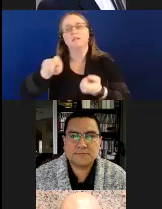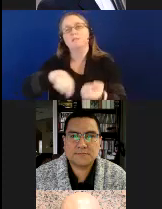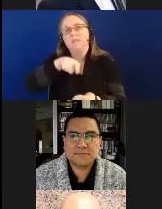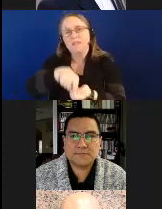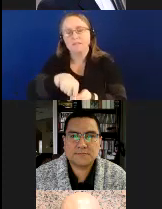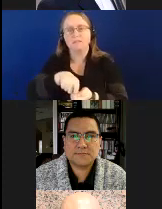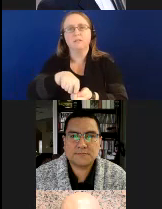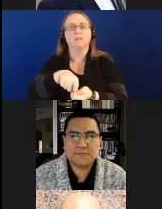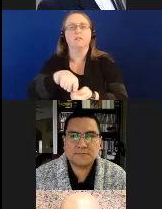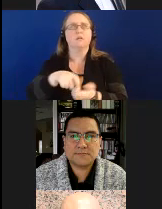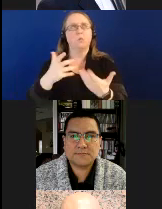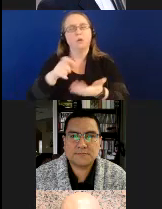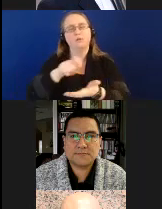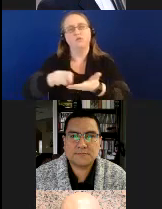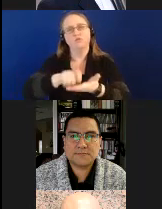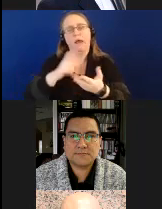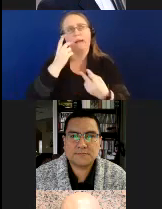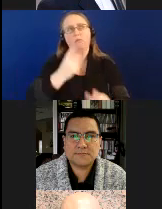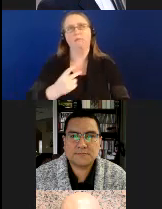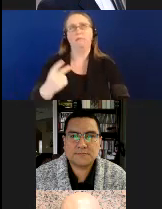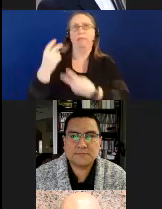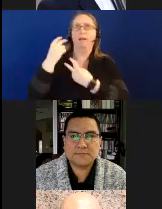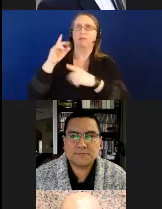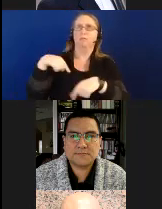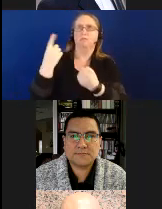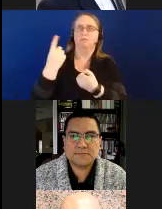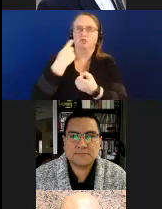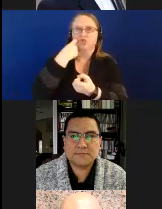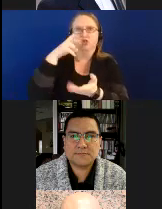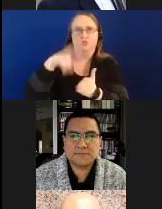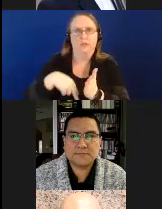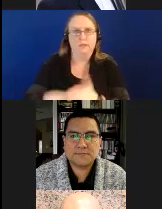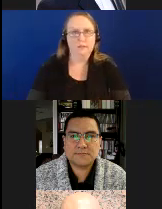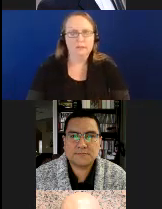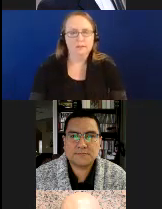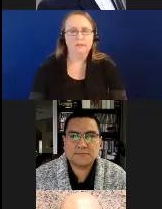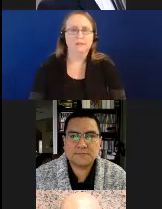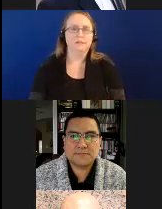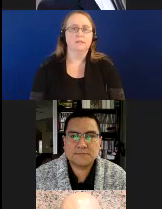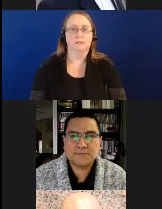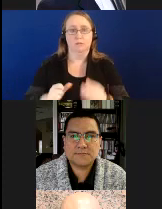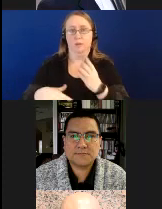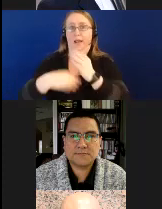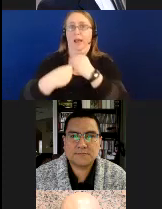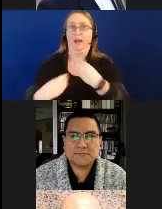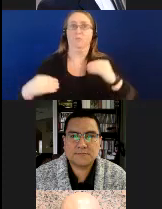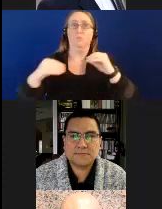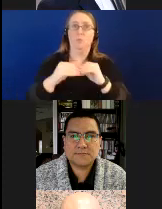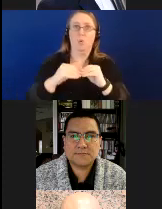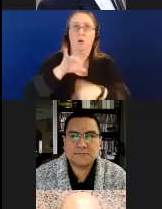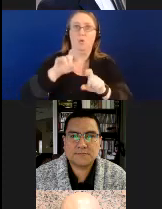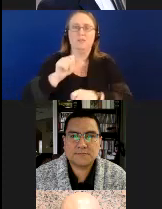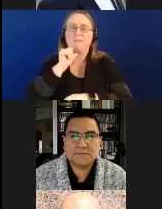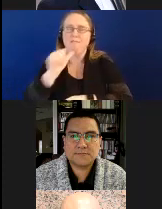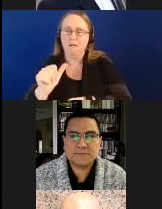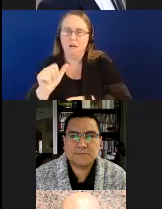write in reflection to what they have read? Can we add more non-multiple choice questions? Can we look